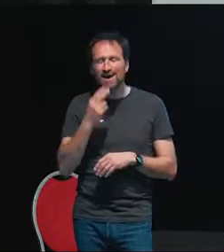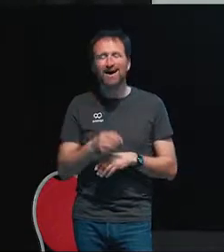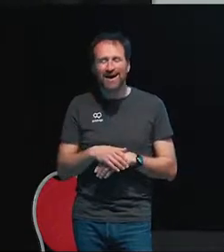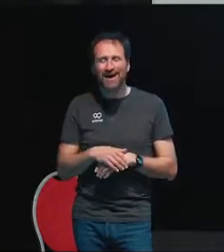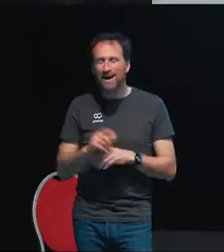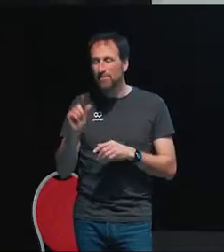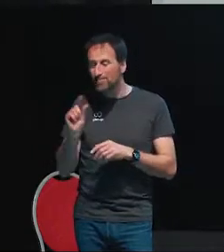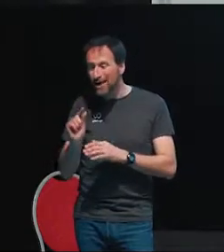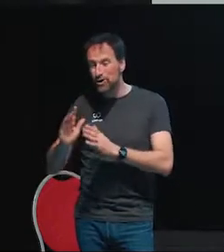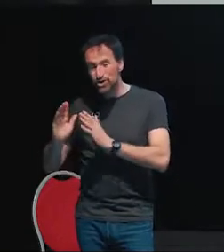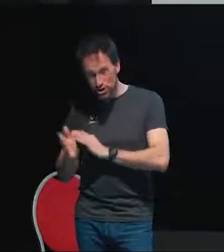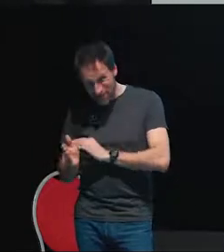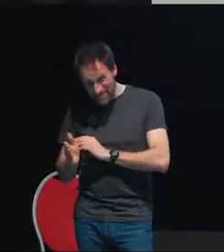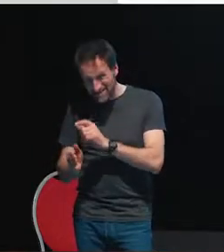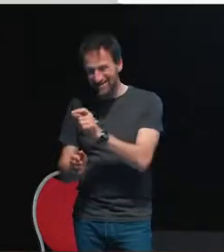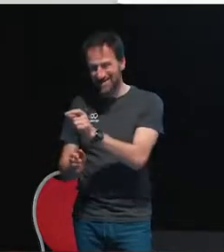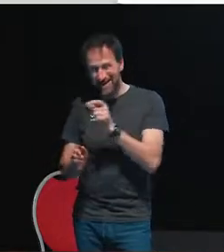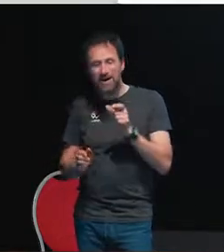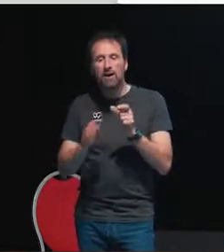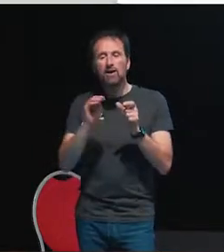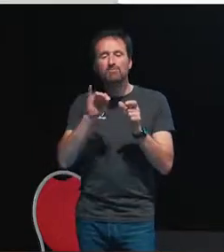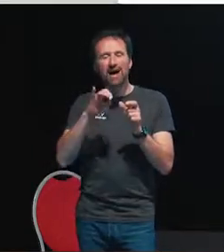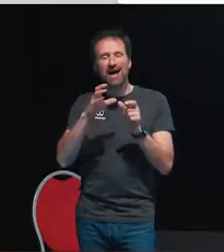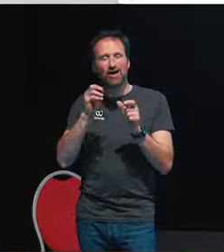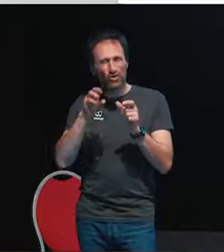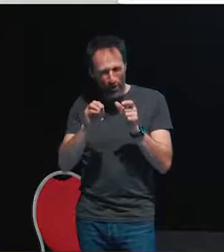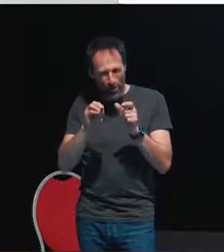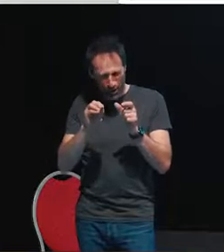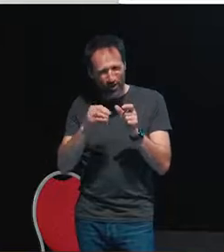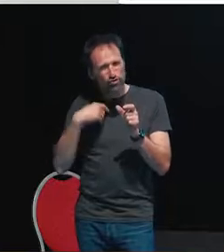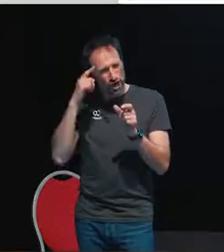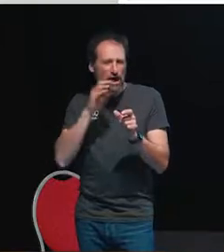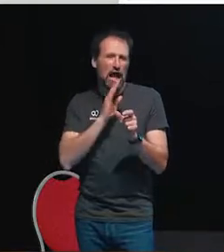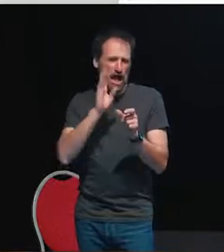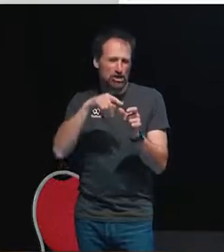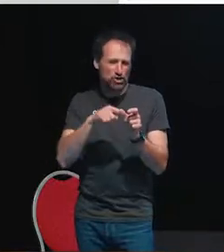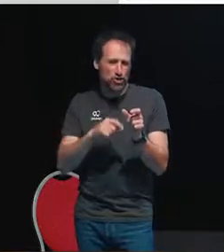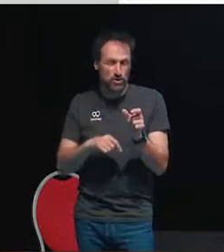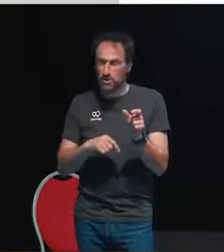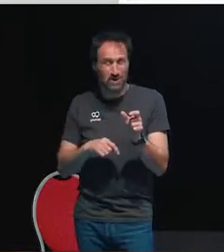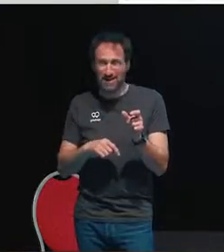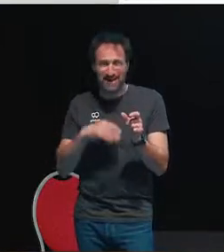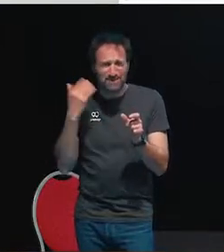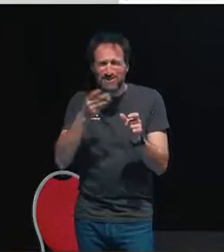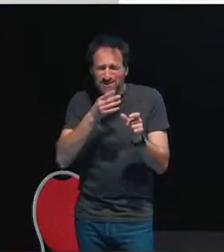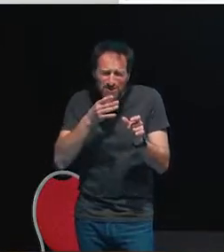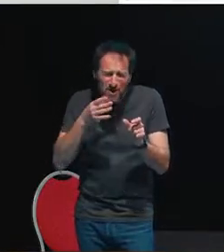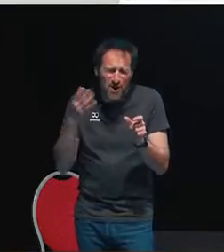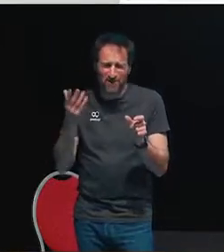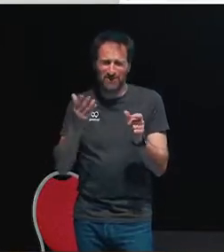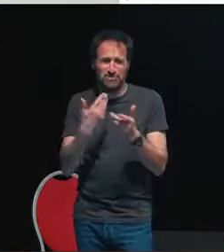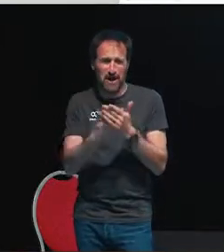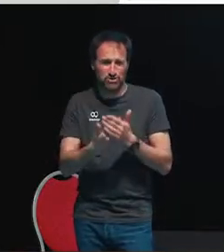verses and we thought that was enough but in reality there are so many best practices and great ways you can shoot yourself in the foot by just